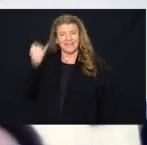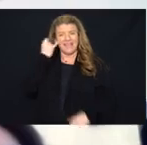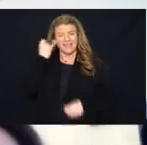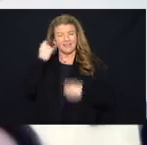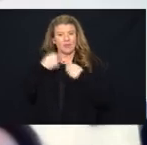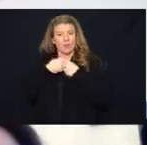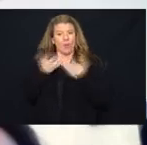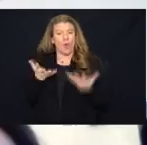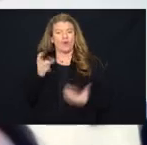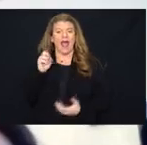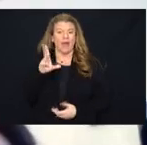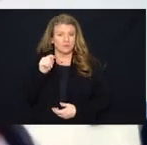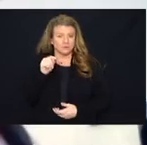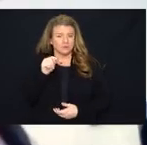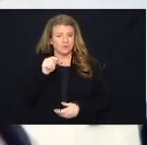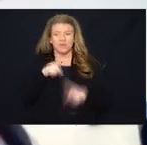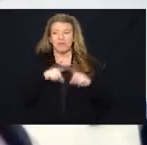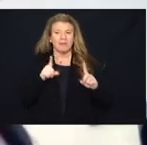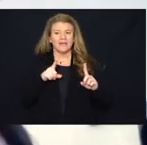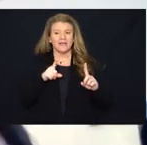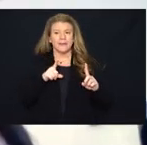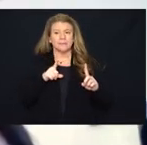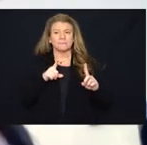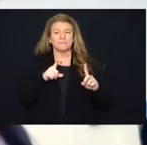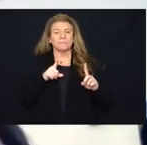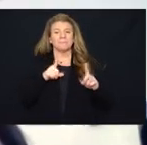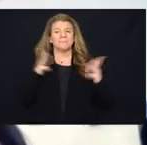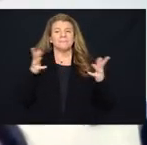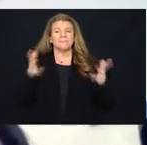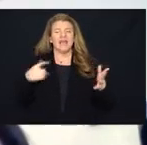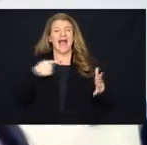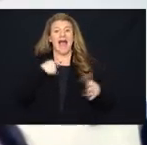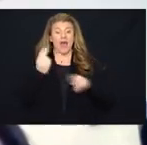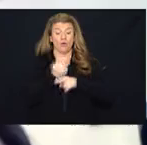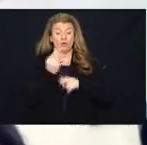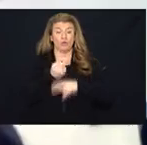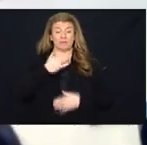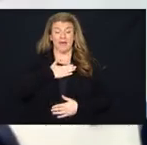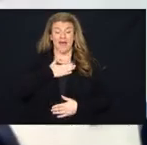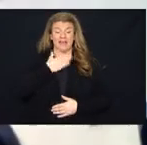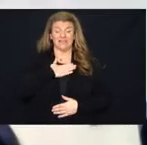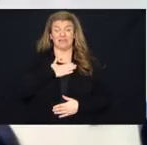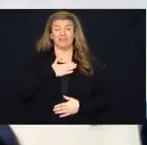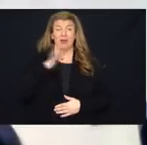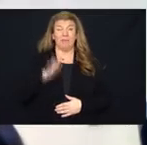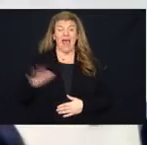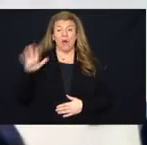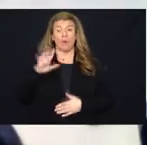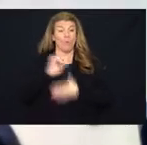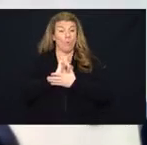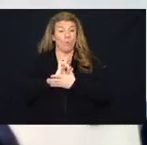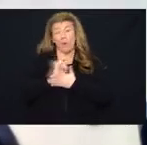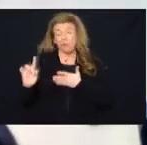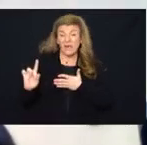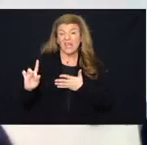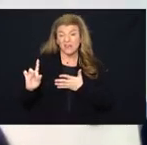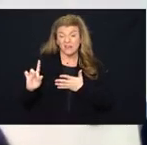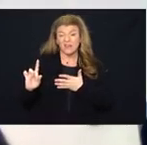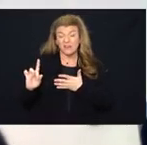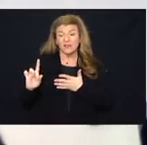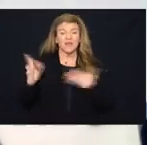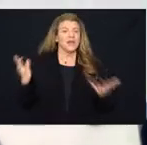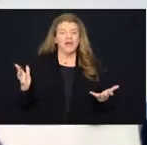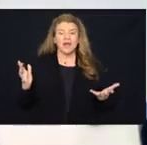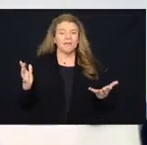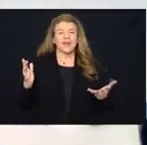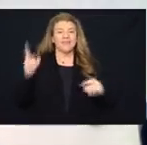down, I would say. But I would use mine for, I would say, about a week or so at least. But if